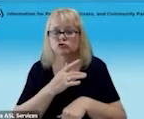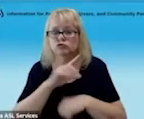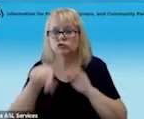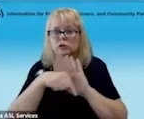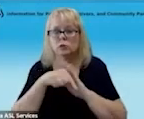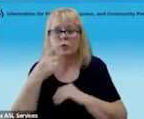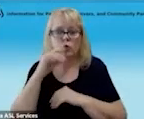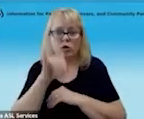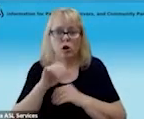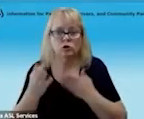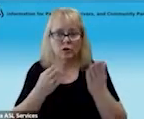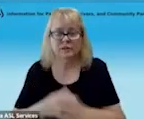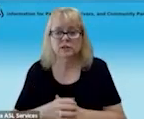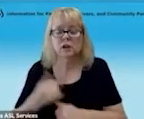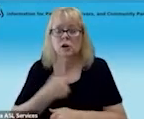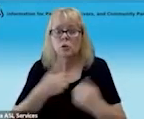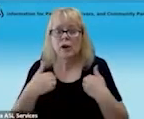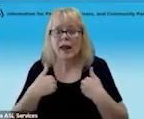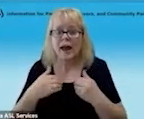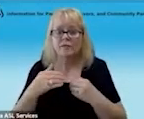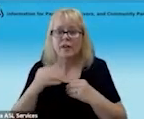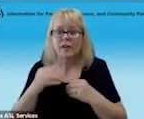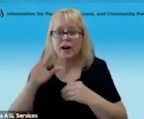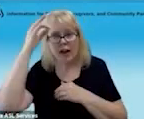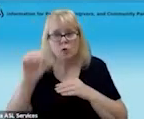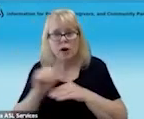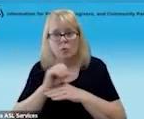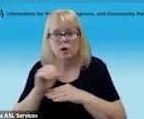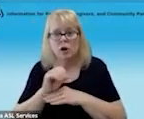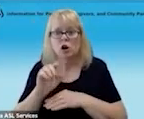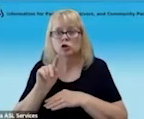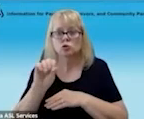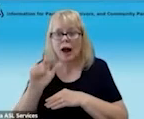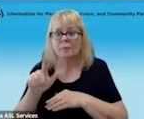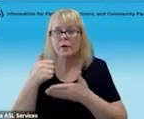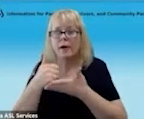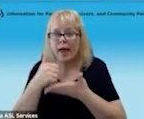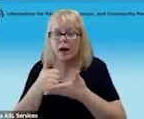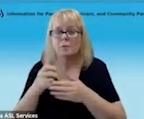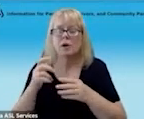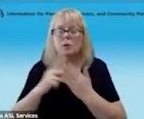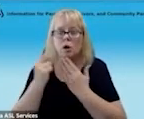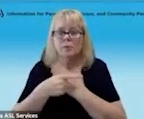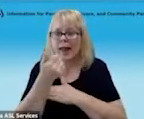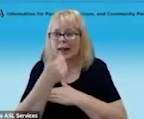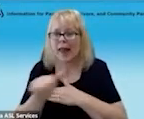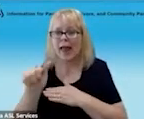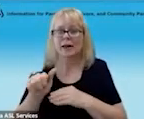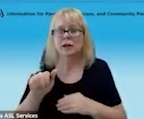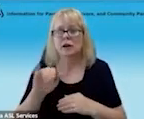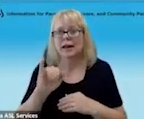million people, but that would be anyone who may show up for services and be eligible as part of a federally recognized